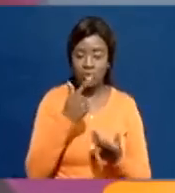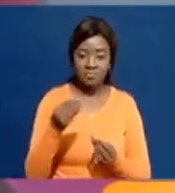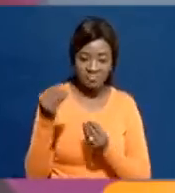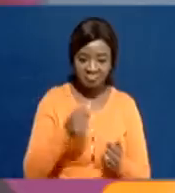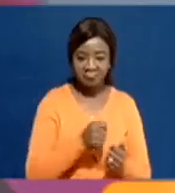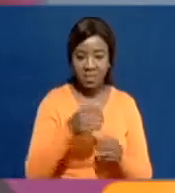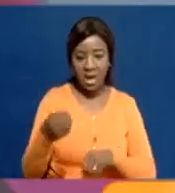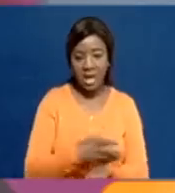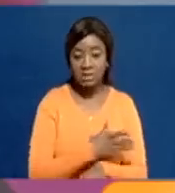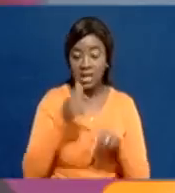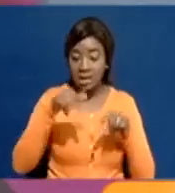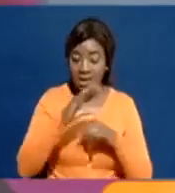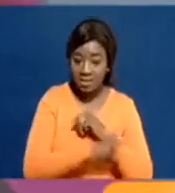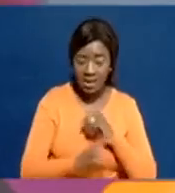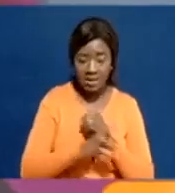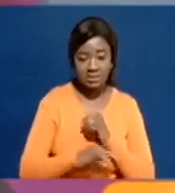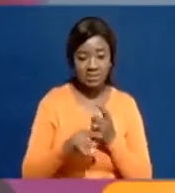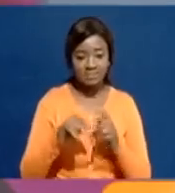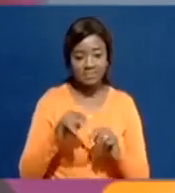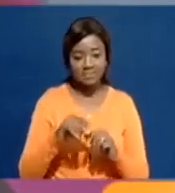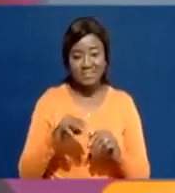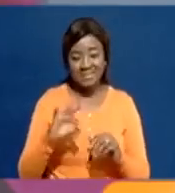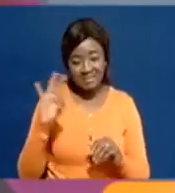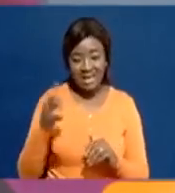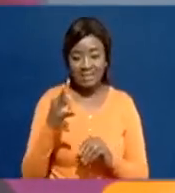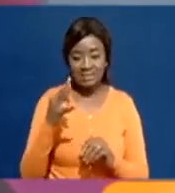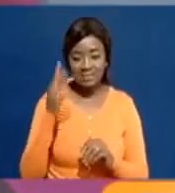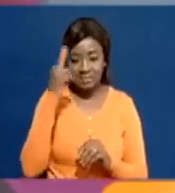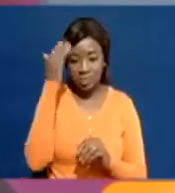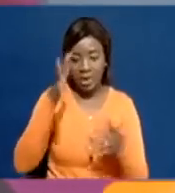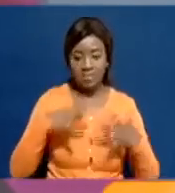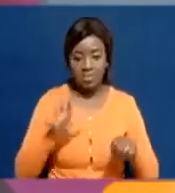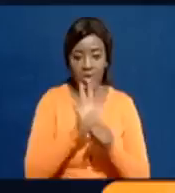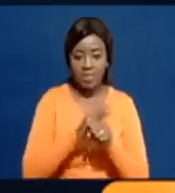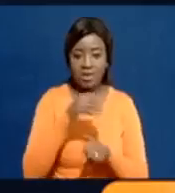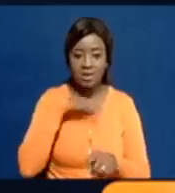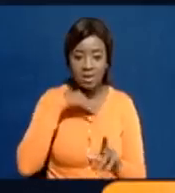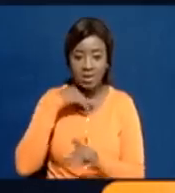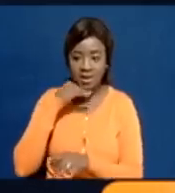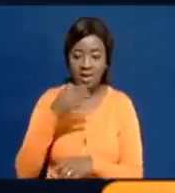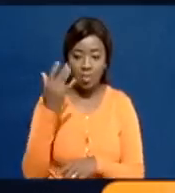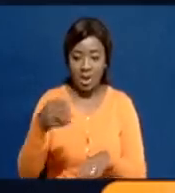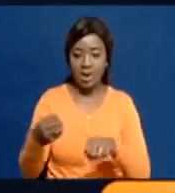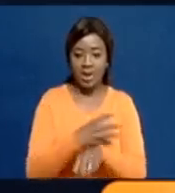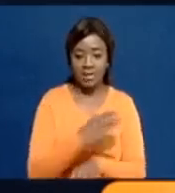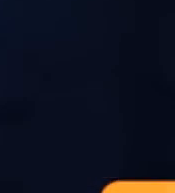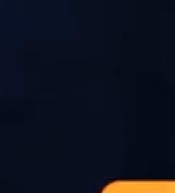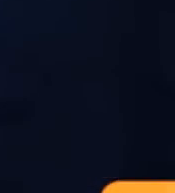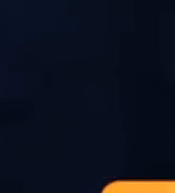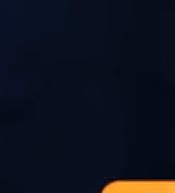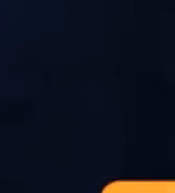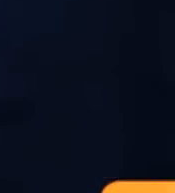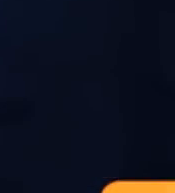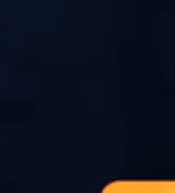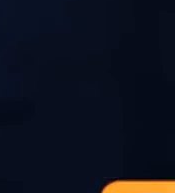leading cause of death in Kenya. According to the National Cancer Registry data for